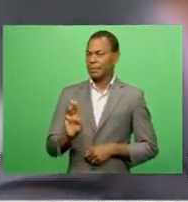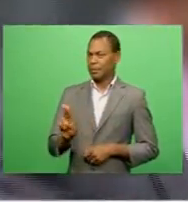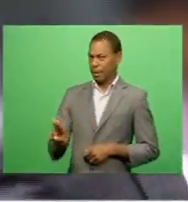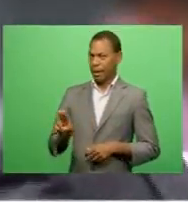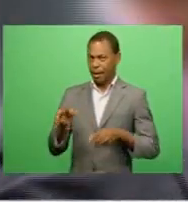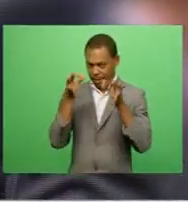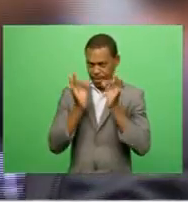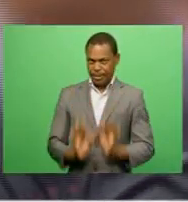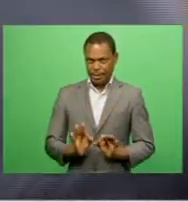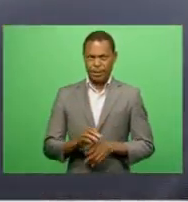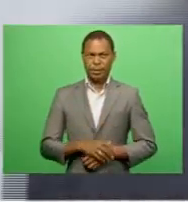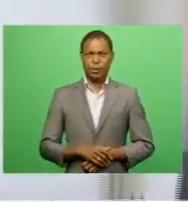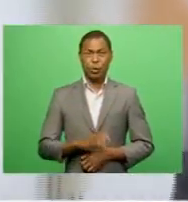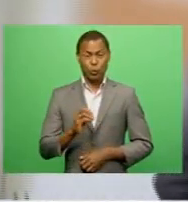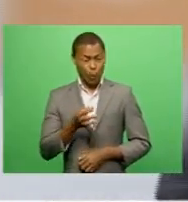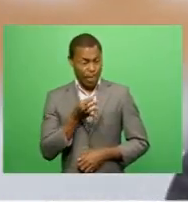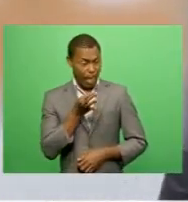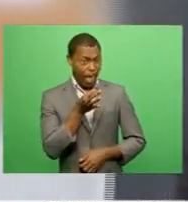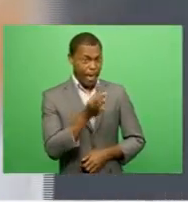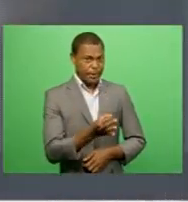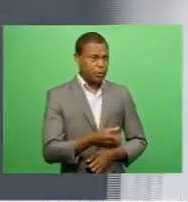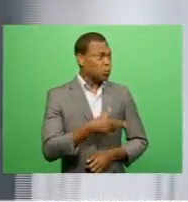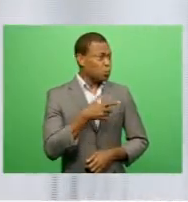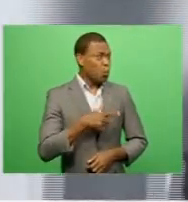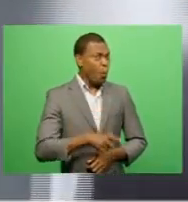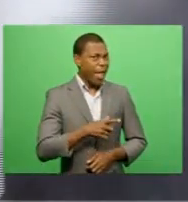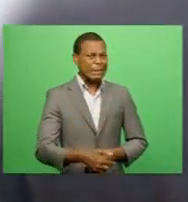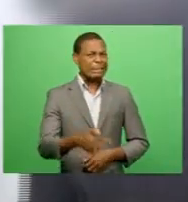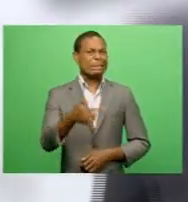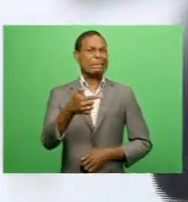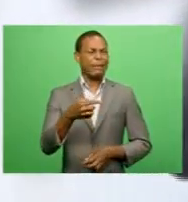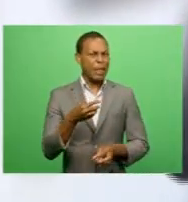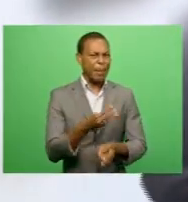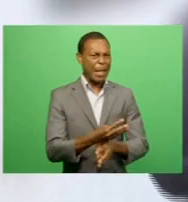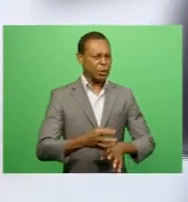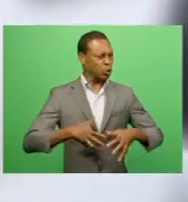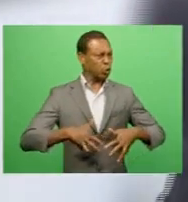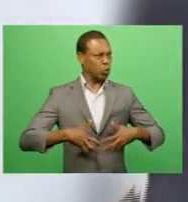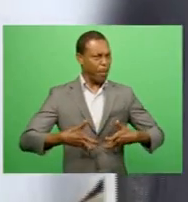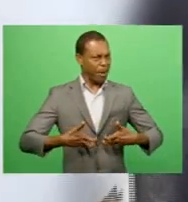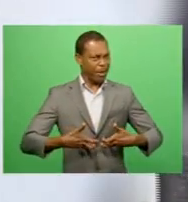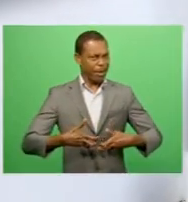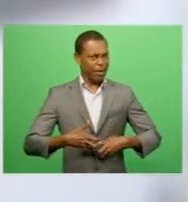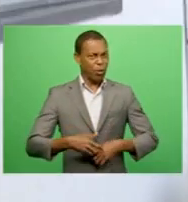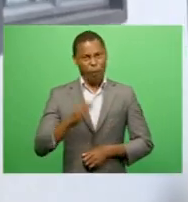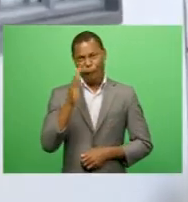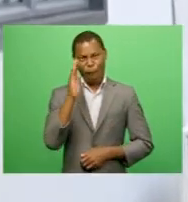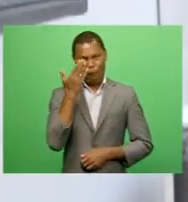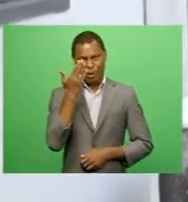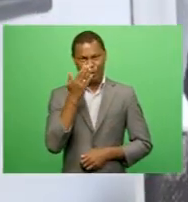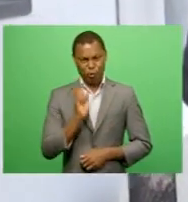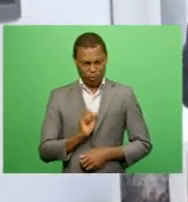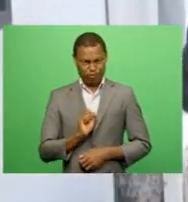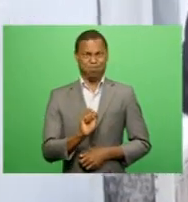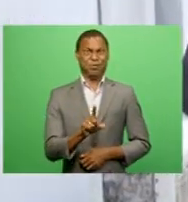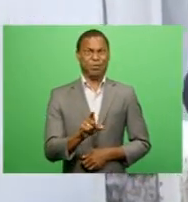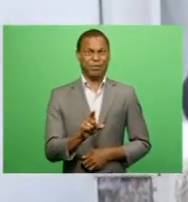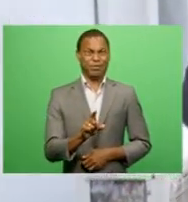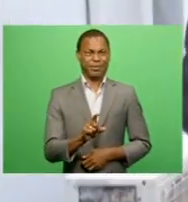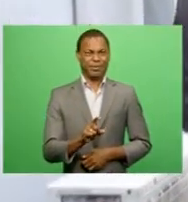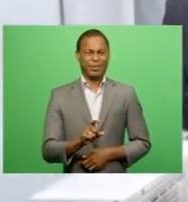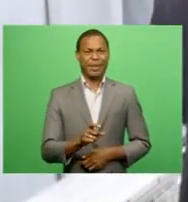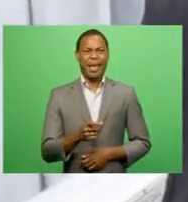defense then asked why it took his ex-girlfriend 7 months to complain and whether a Facebook post alleging the incident